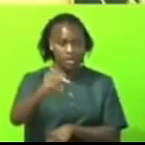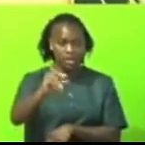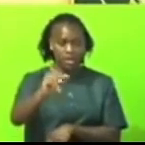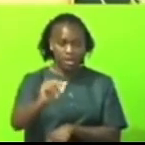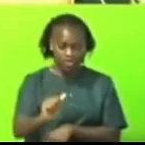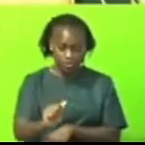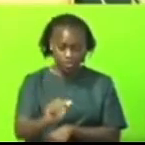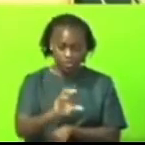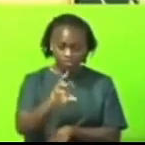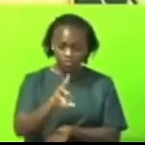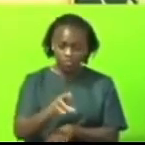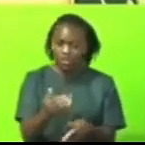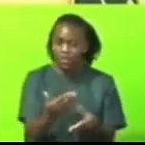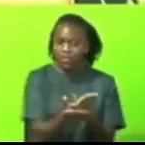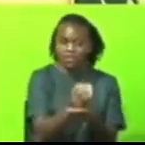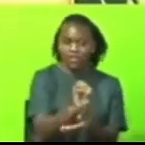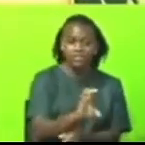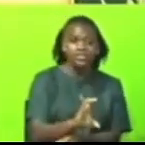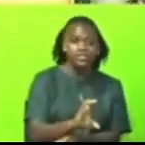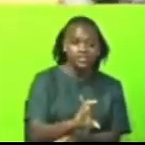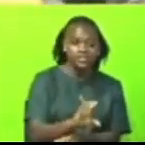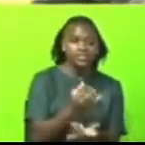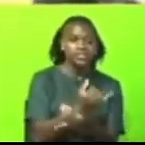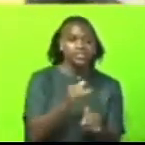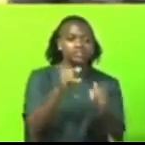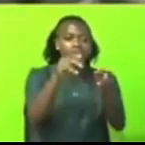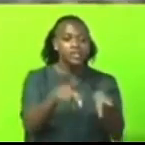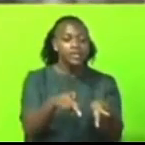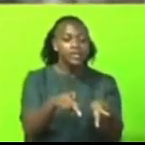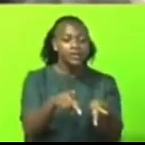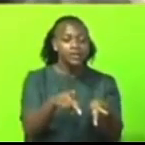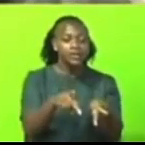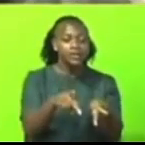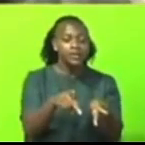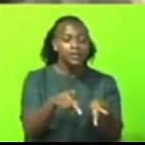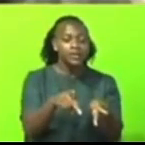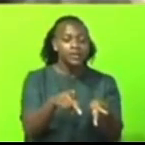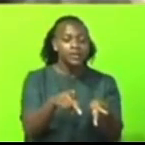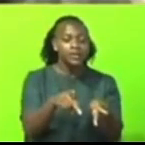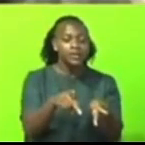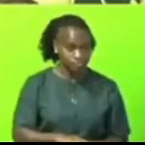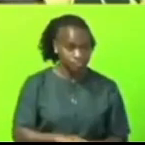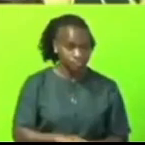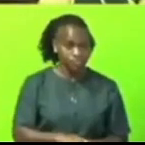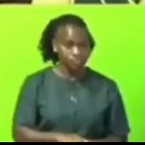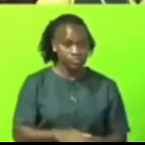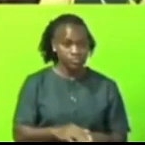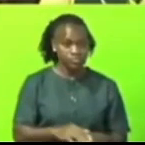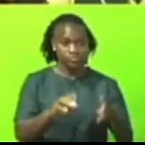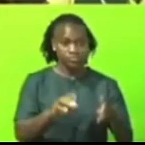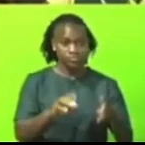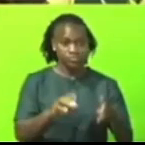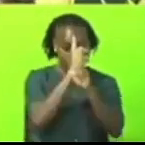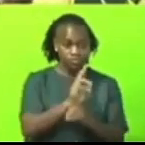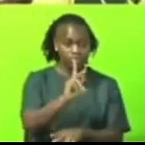has filed with the Electoral commission to contest as an independent candidate speaker The Honorable K